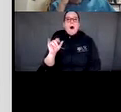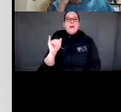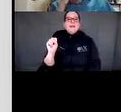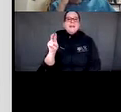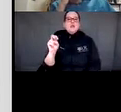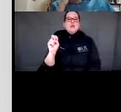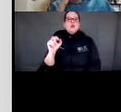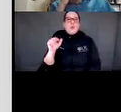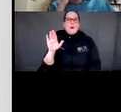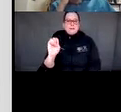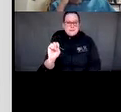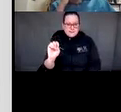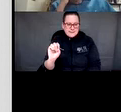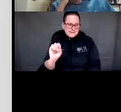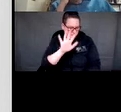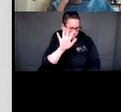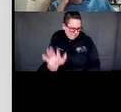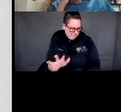was about